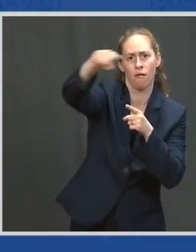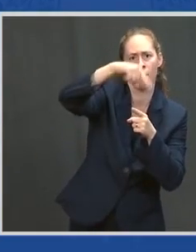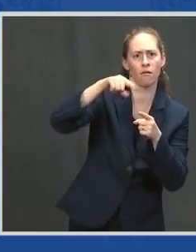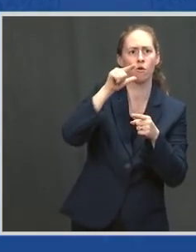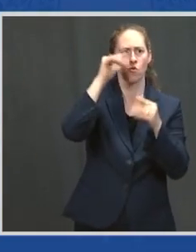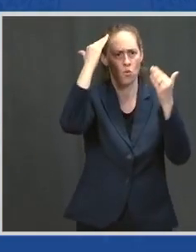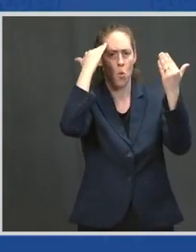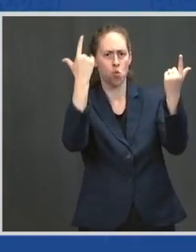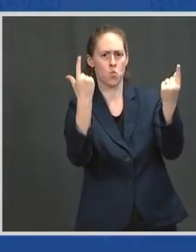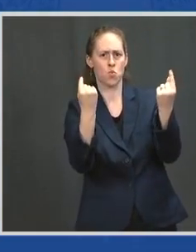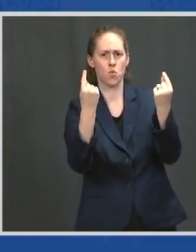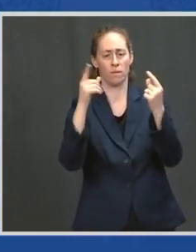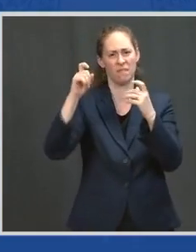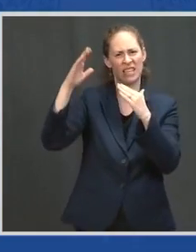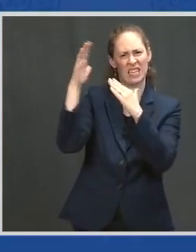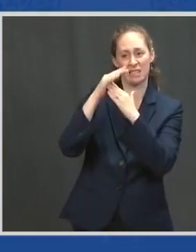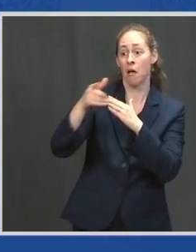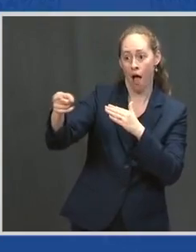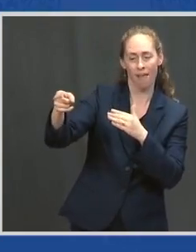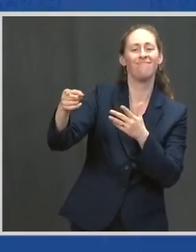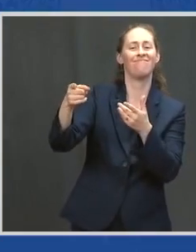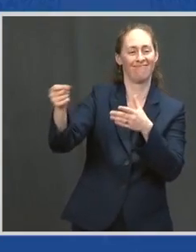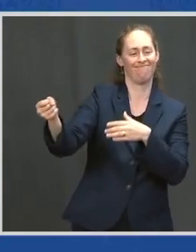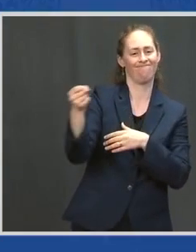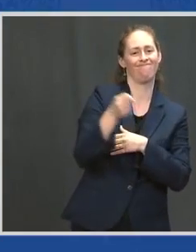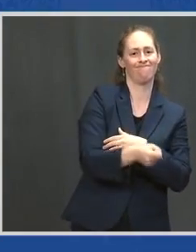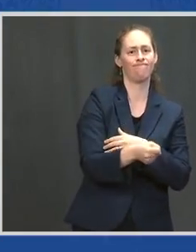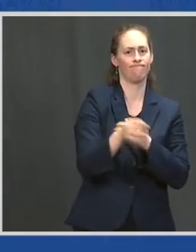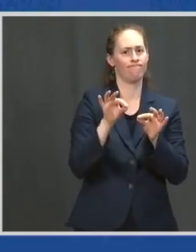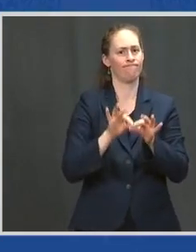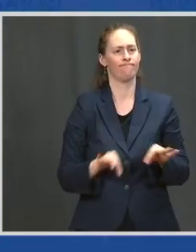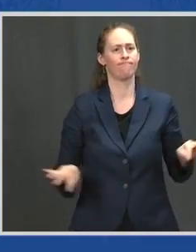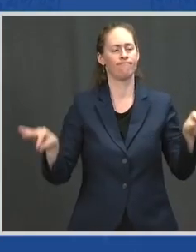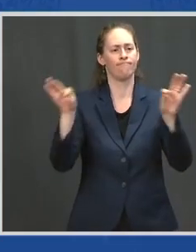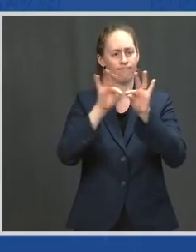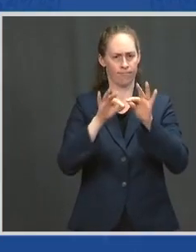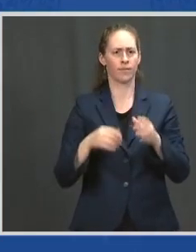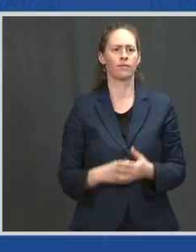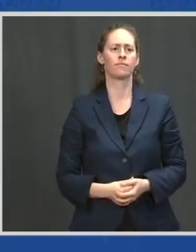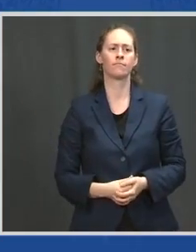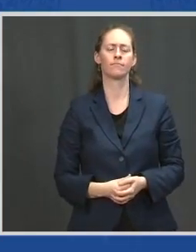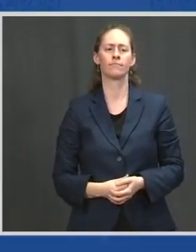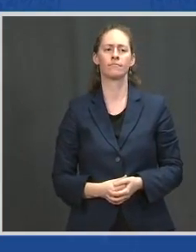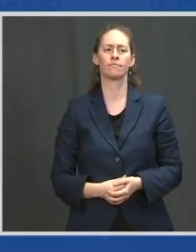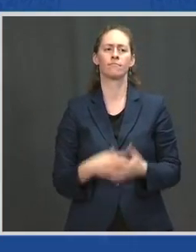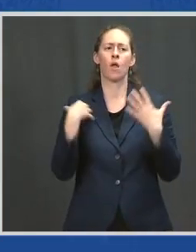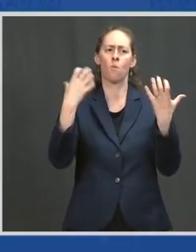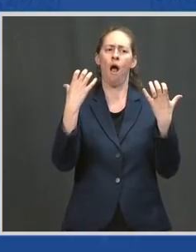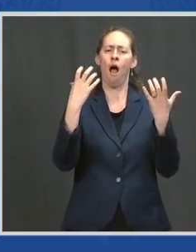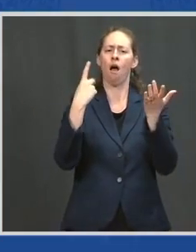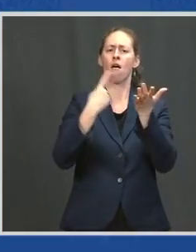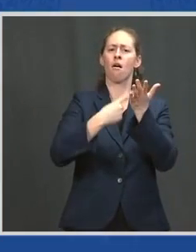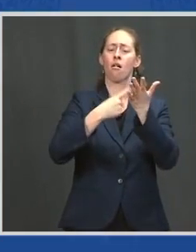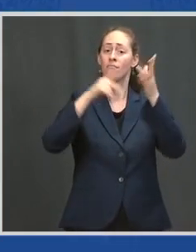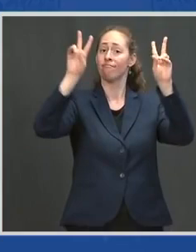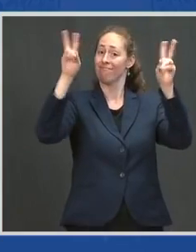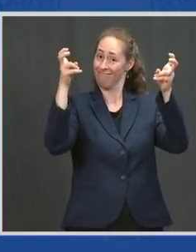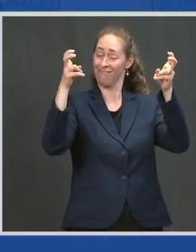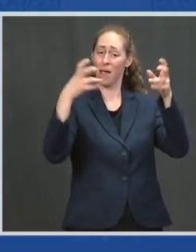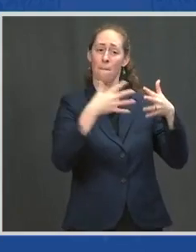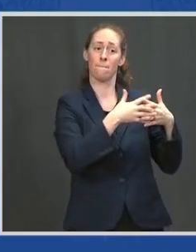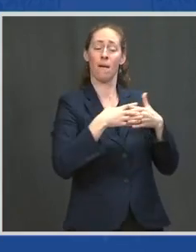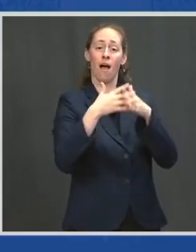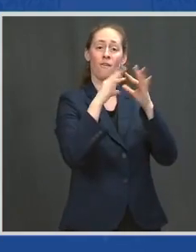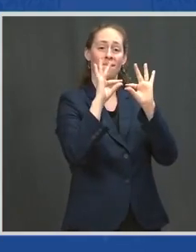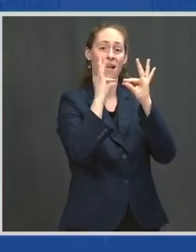talk about America's Family Plan, and that I announced last week. A once-in-a-generation investment in our